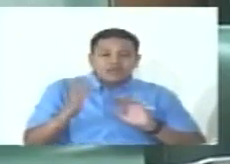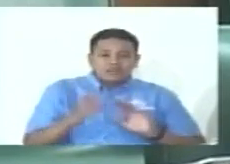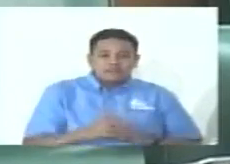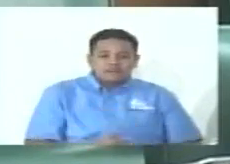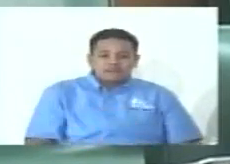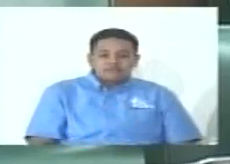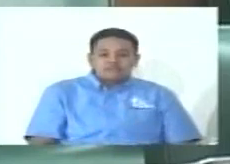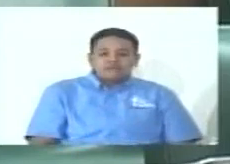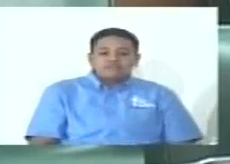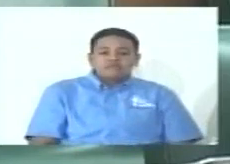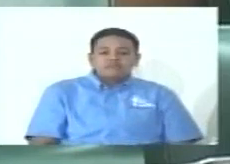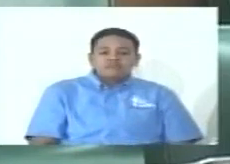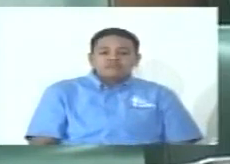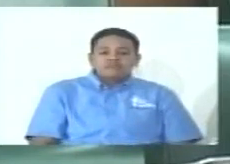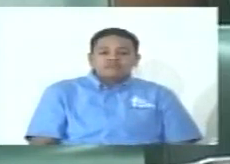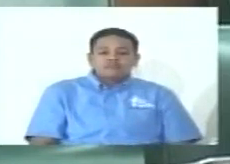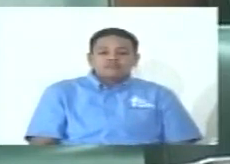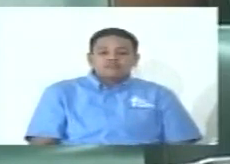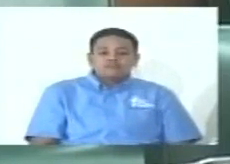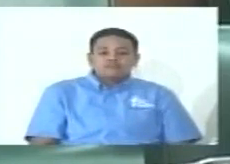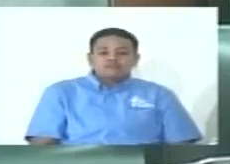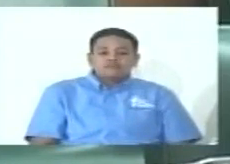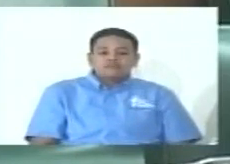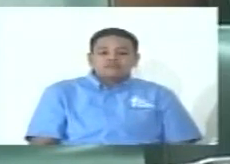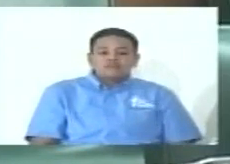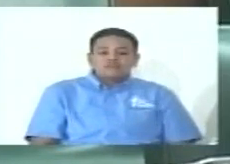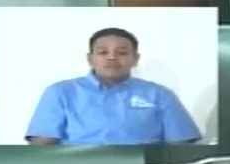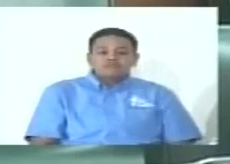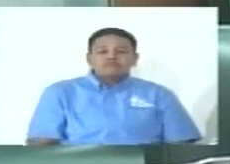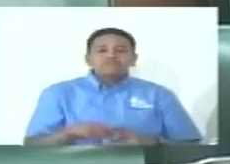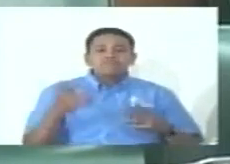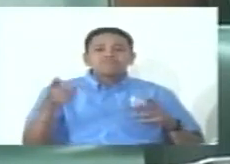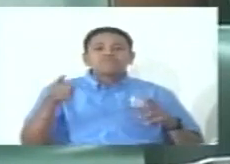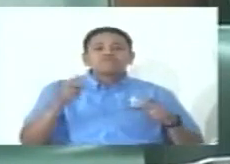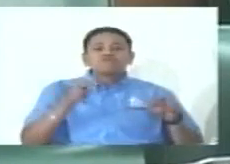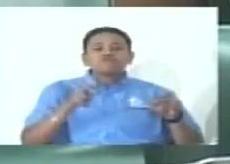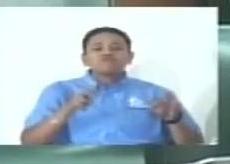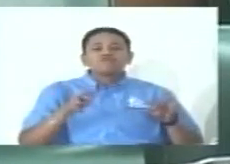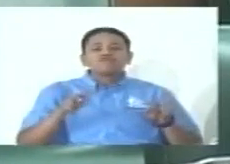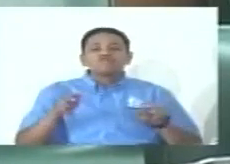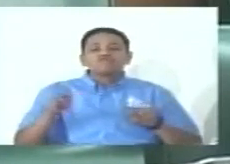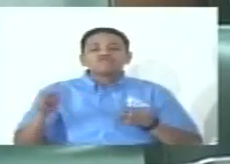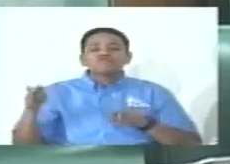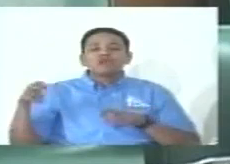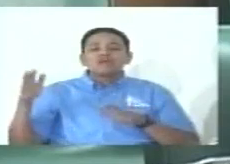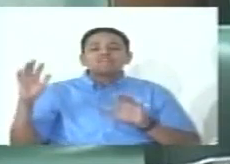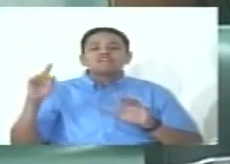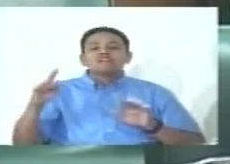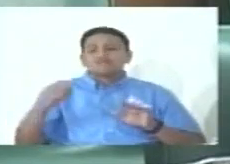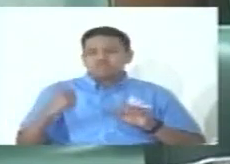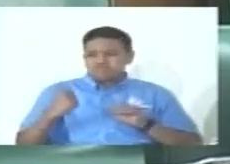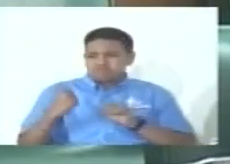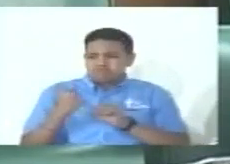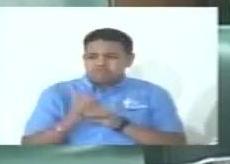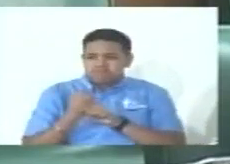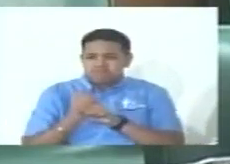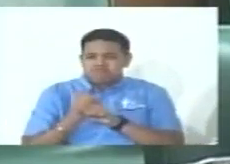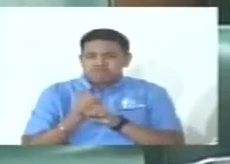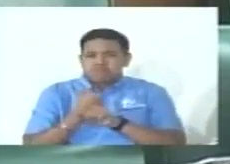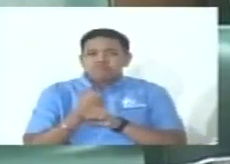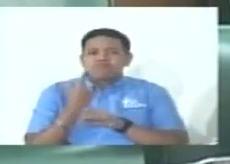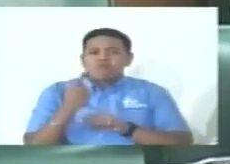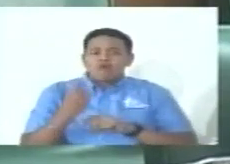They have made the transition. They have fought the fight.